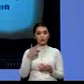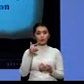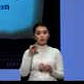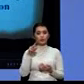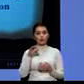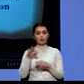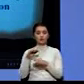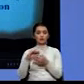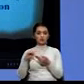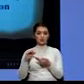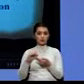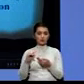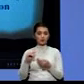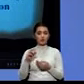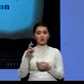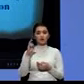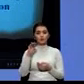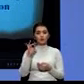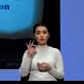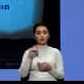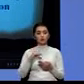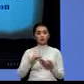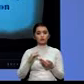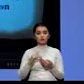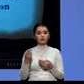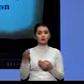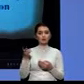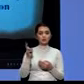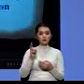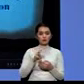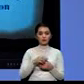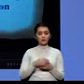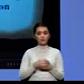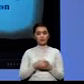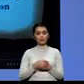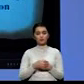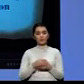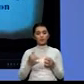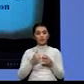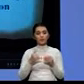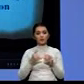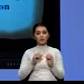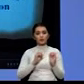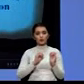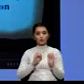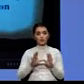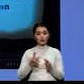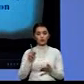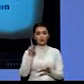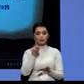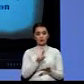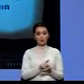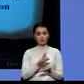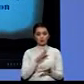g'ulomni chaqirtirdi-da. Abu Rayhonni qasr tomiga olib chiqib, yerga uloqtiringlar deb amr